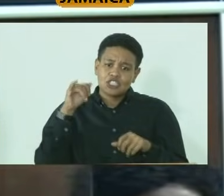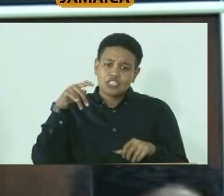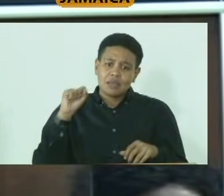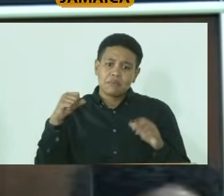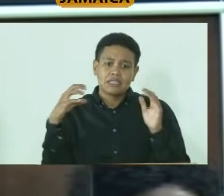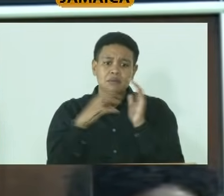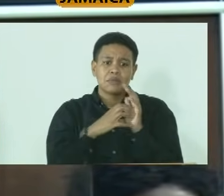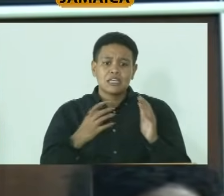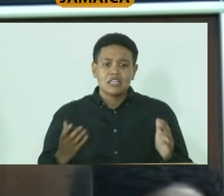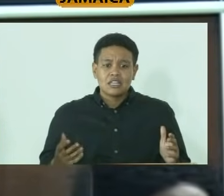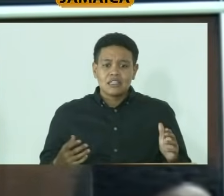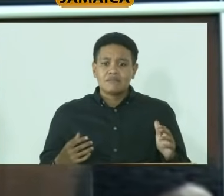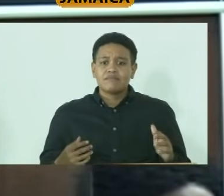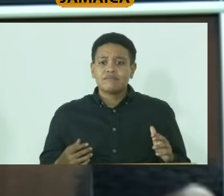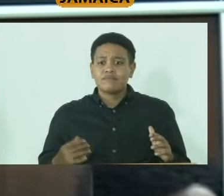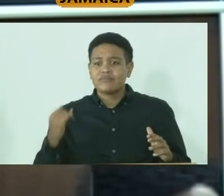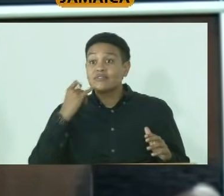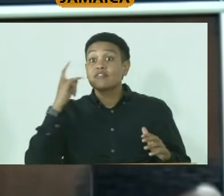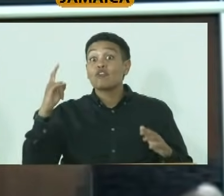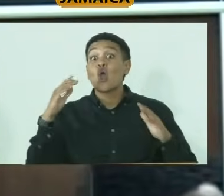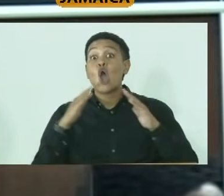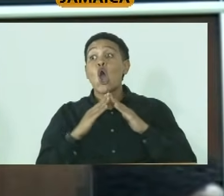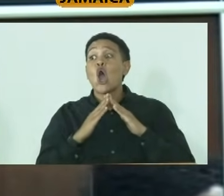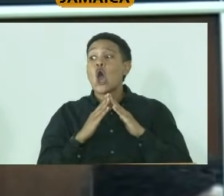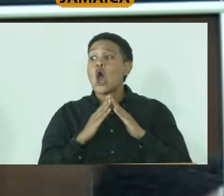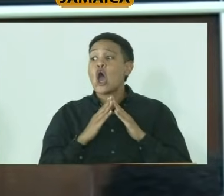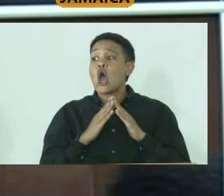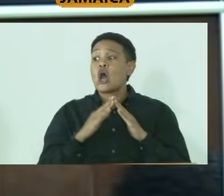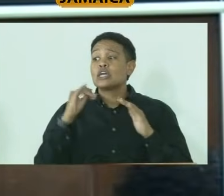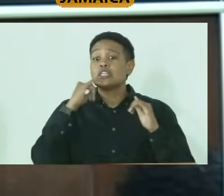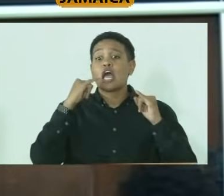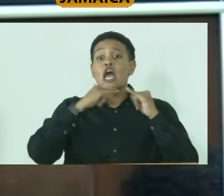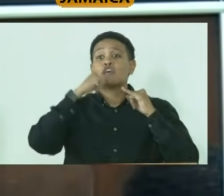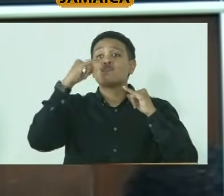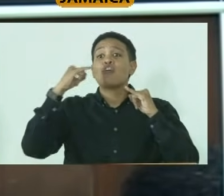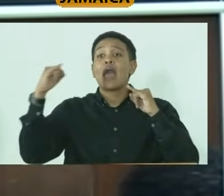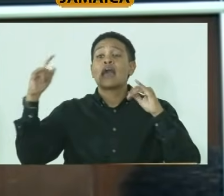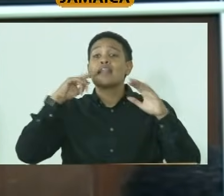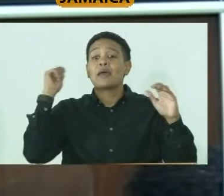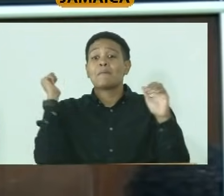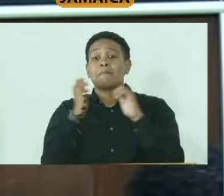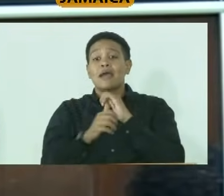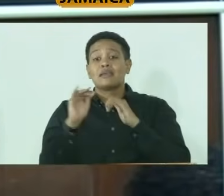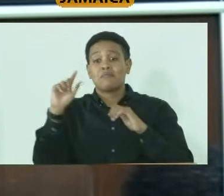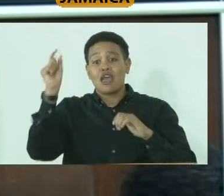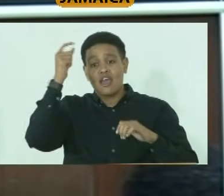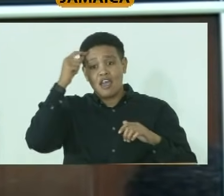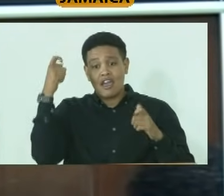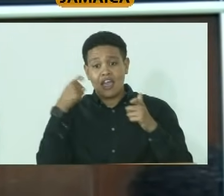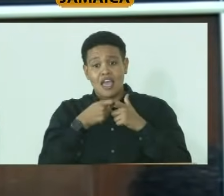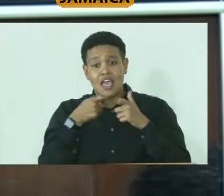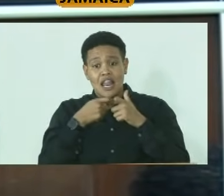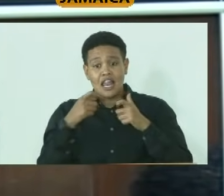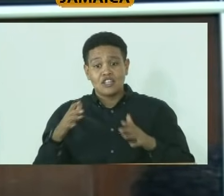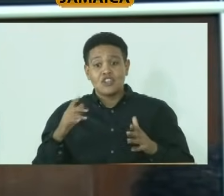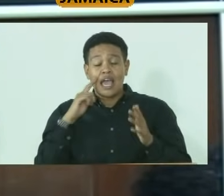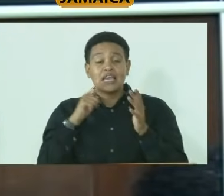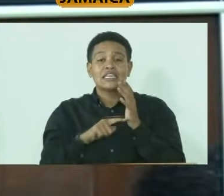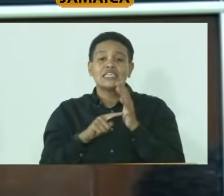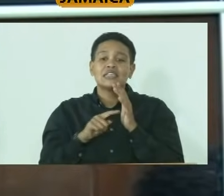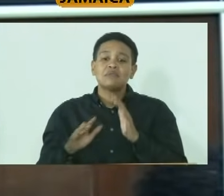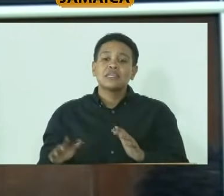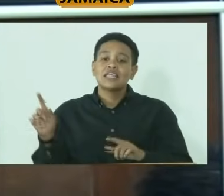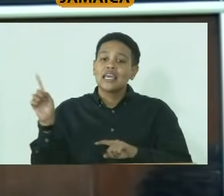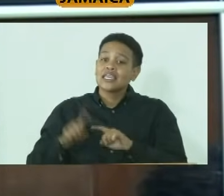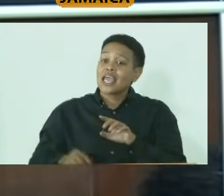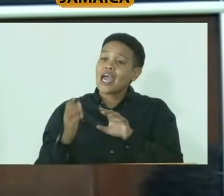cost of rewiring. And then if your house is not wired and passed by the government electrical inspector, you can't get